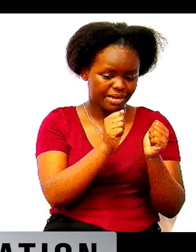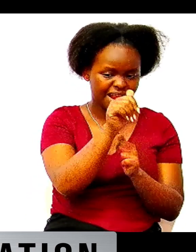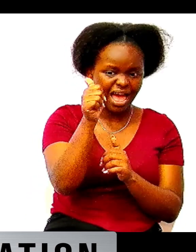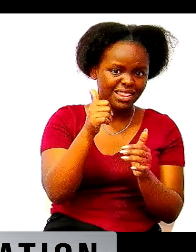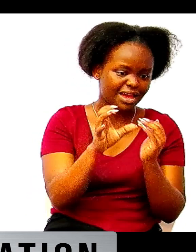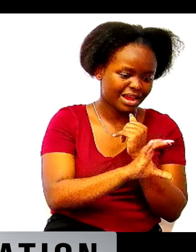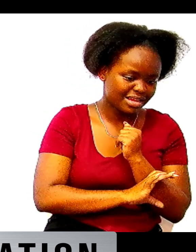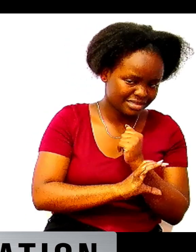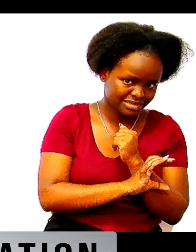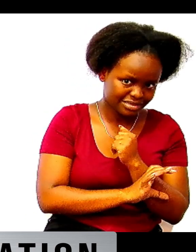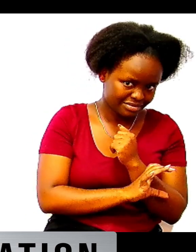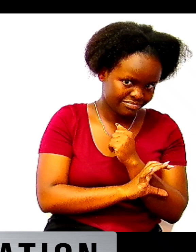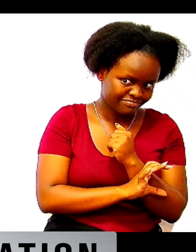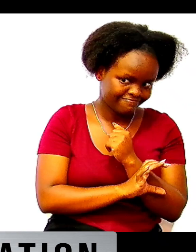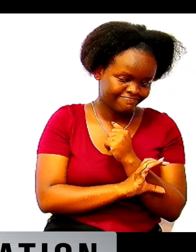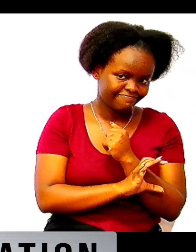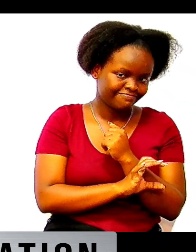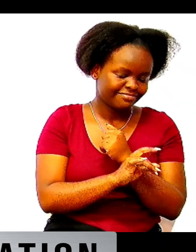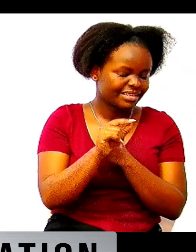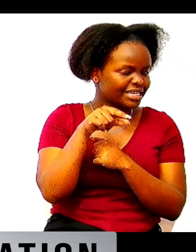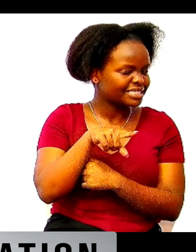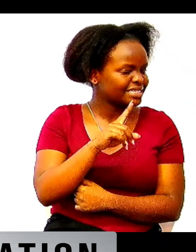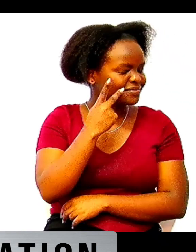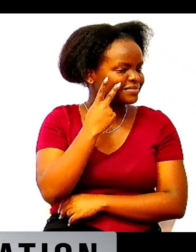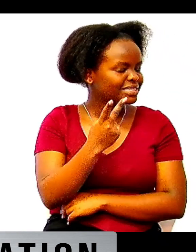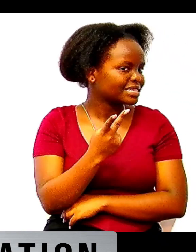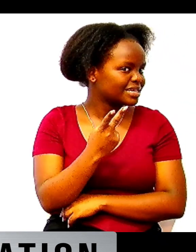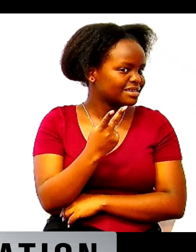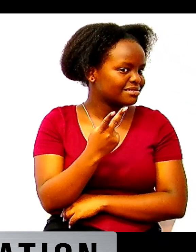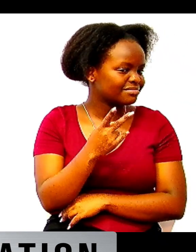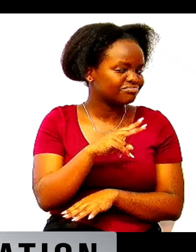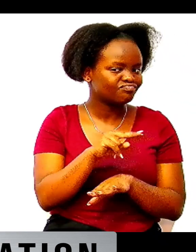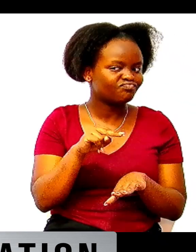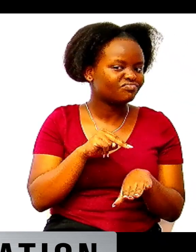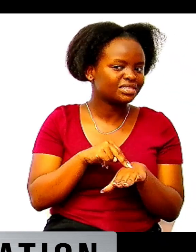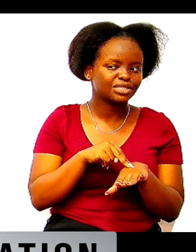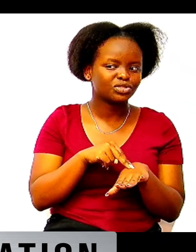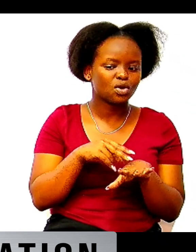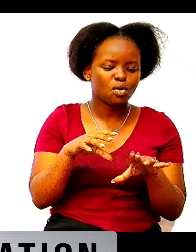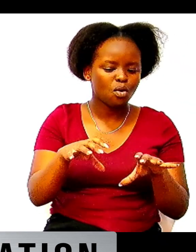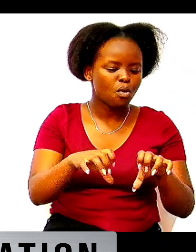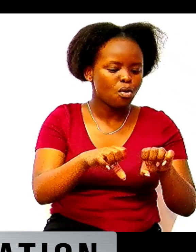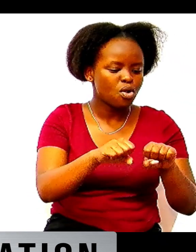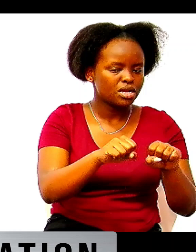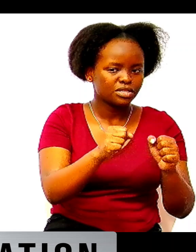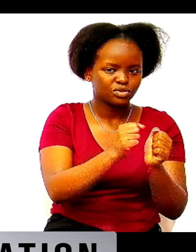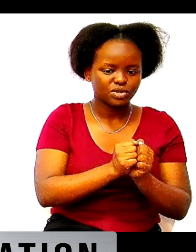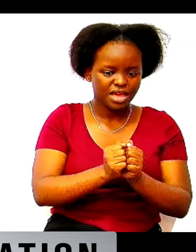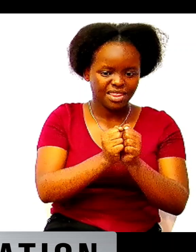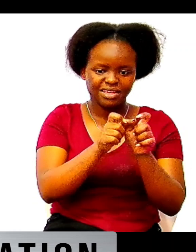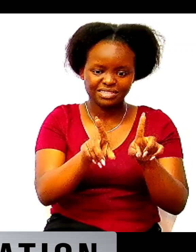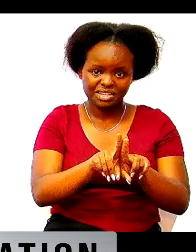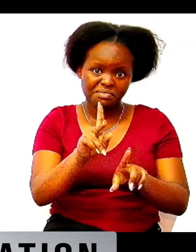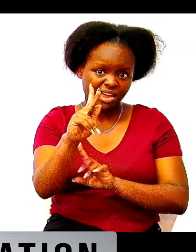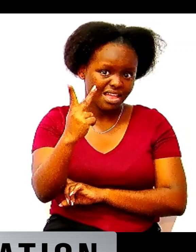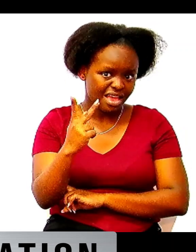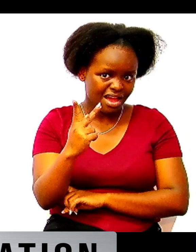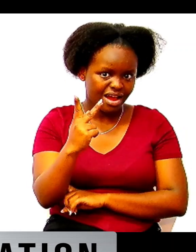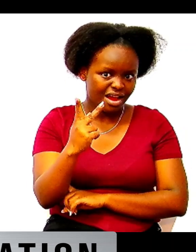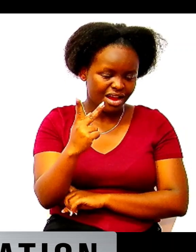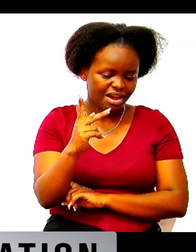region, do you see it, the nation still holding together the way Kenya is holding together? Where are we